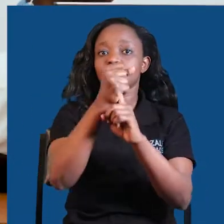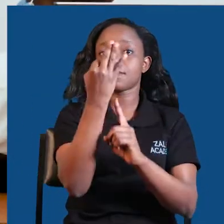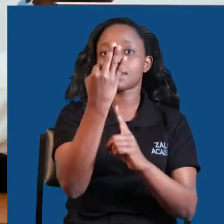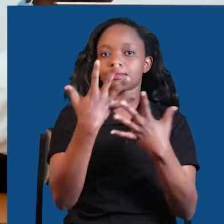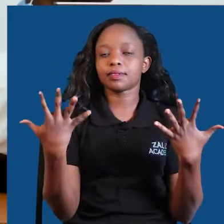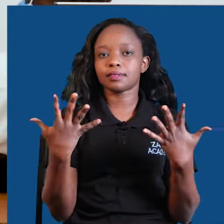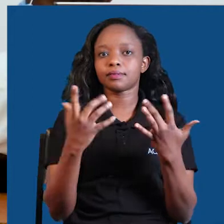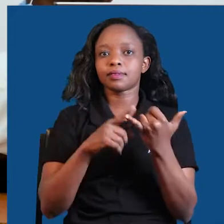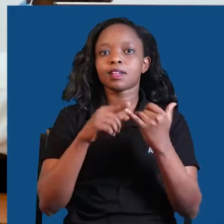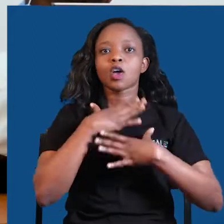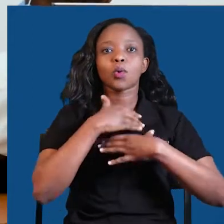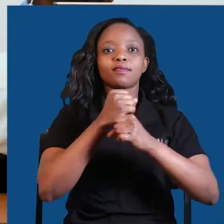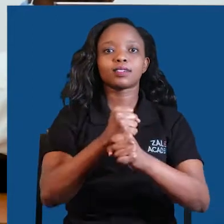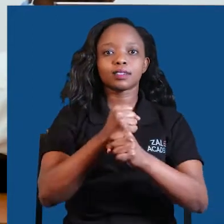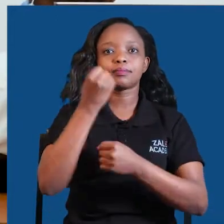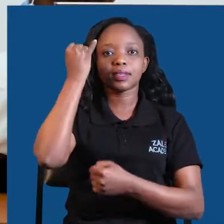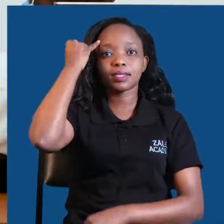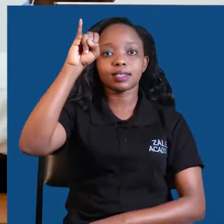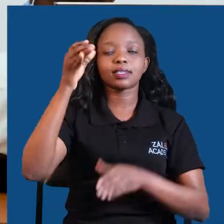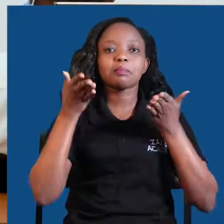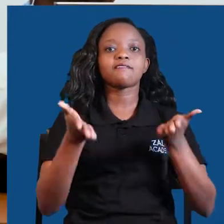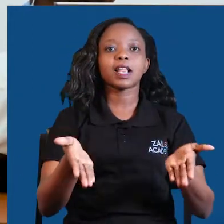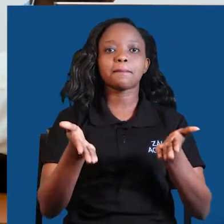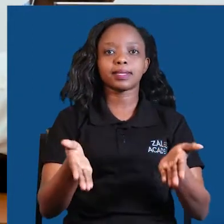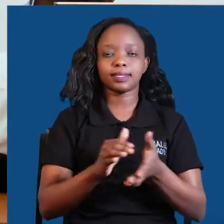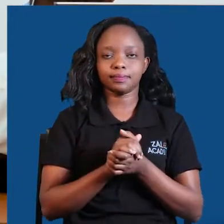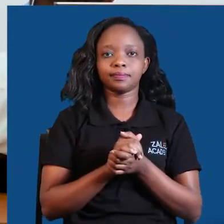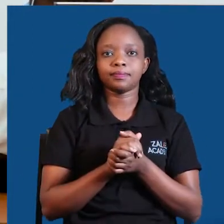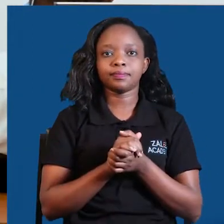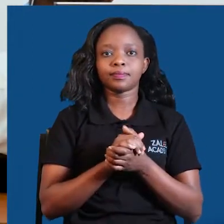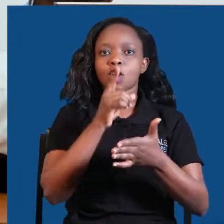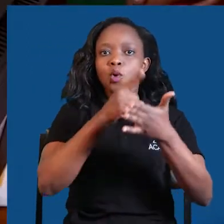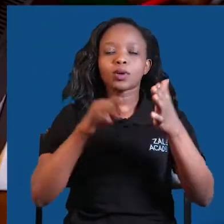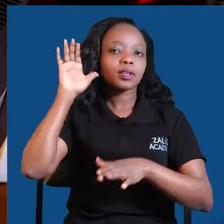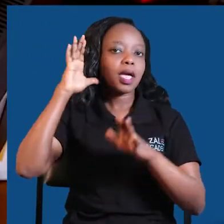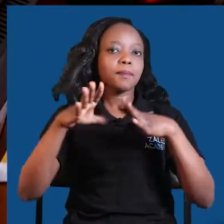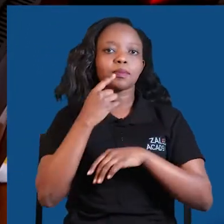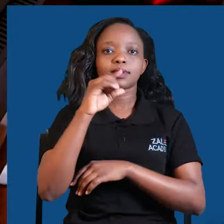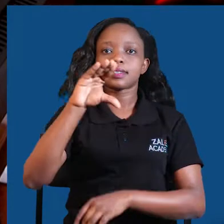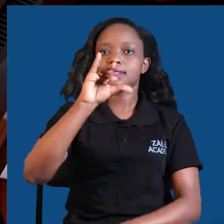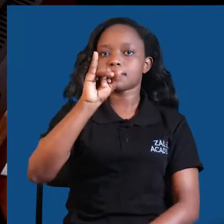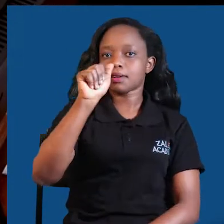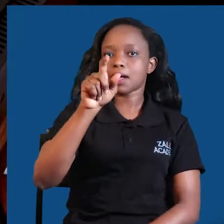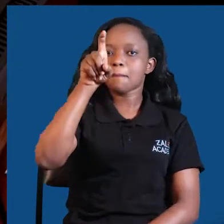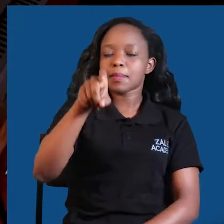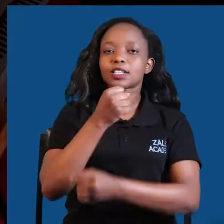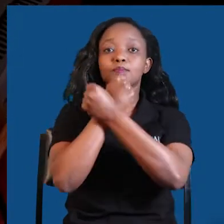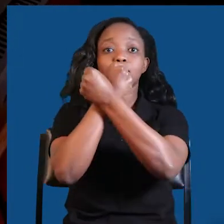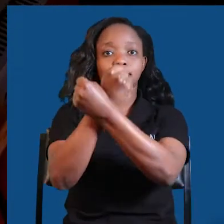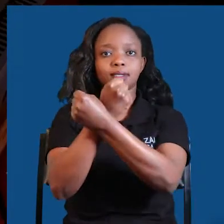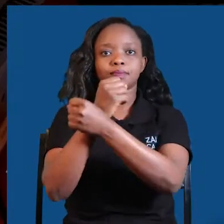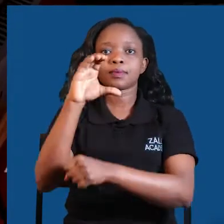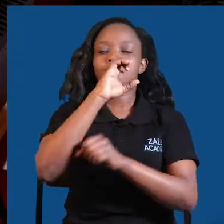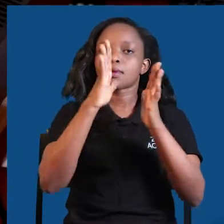to achieve 3 things: confidentiality, integrity, and availability. Okay? What you hear people saying as CIA. We have